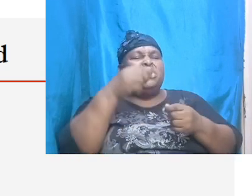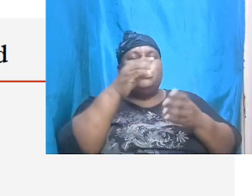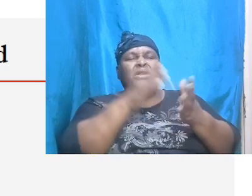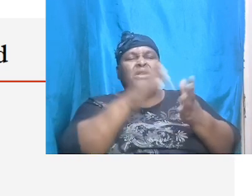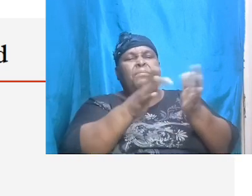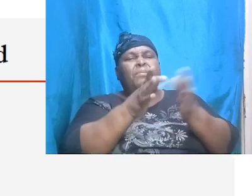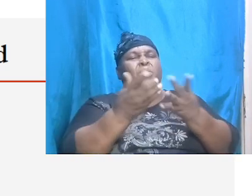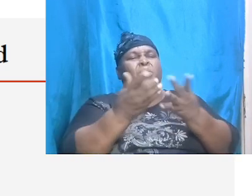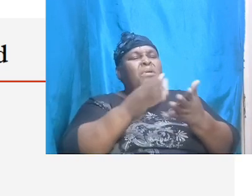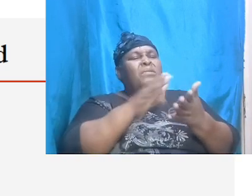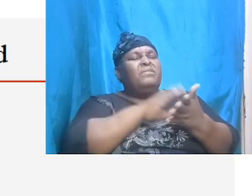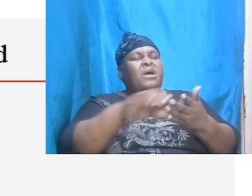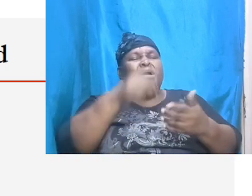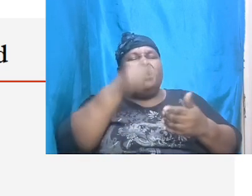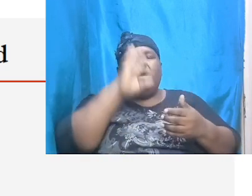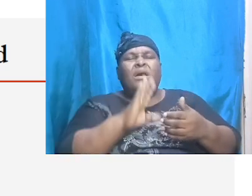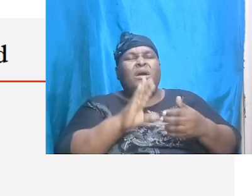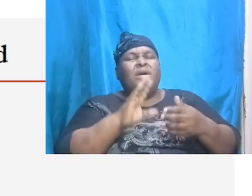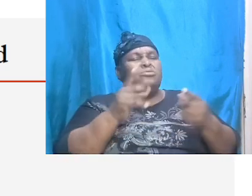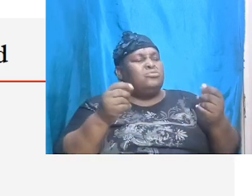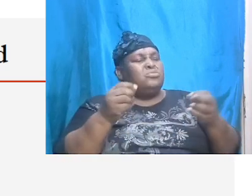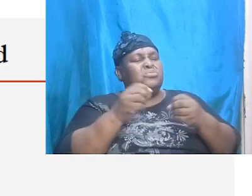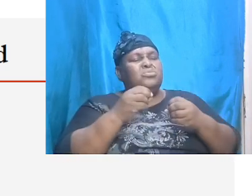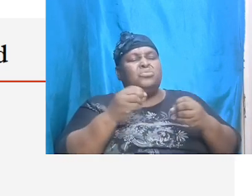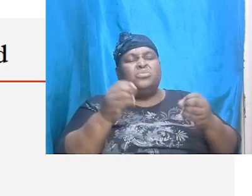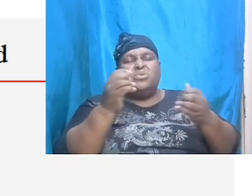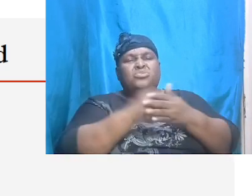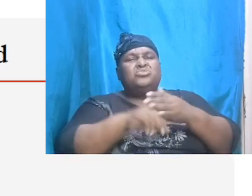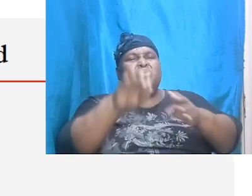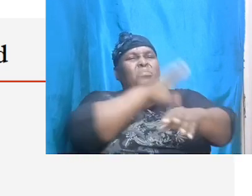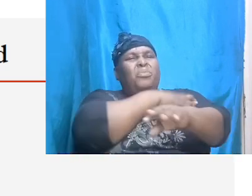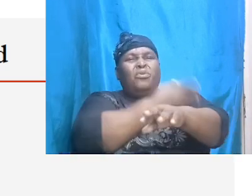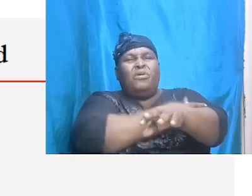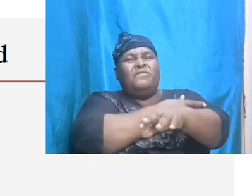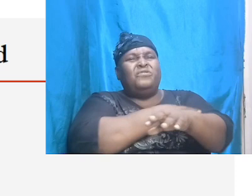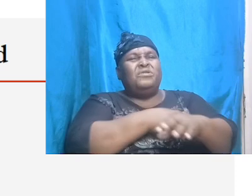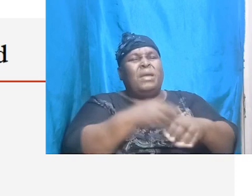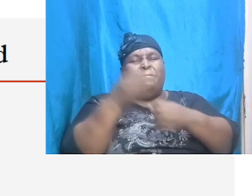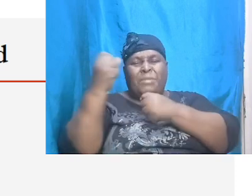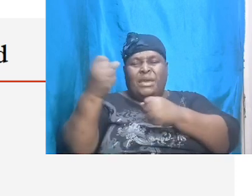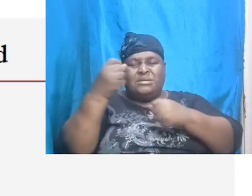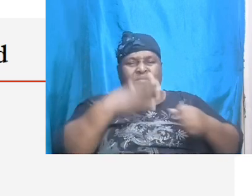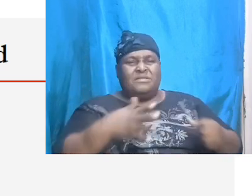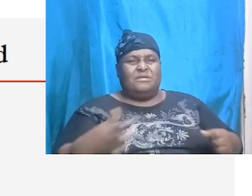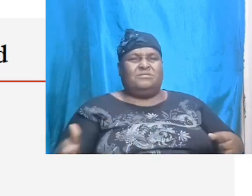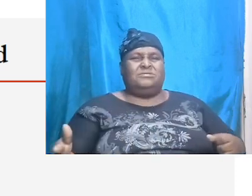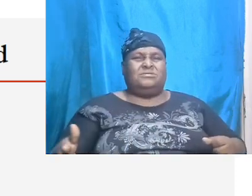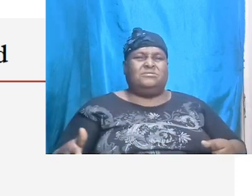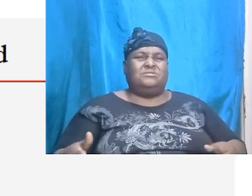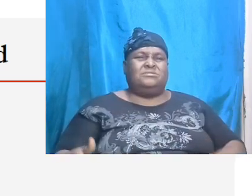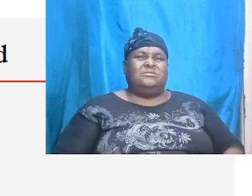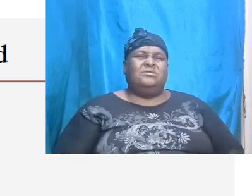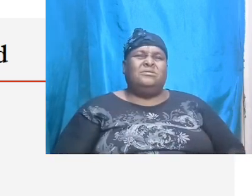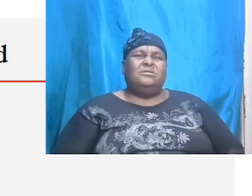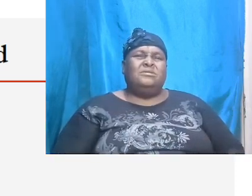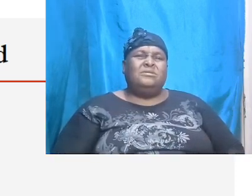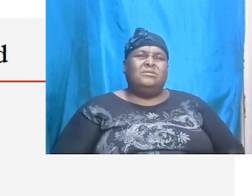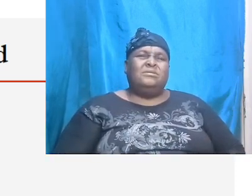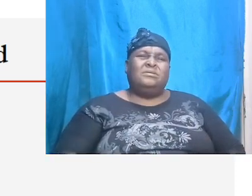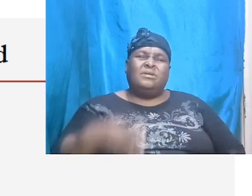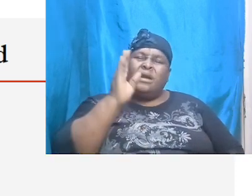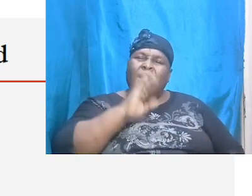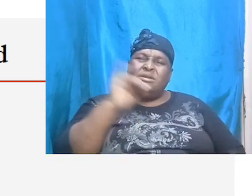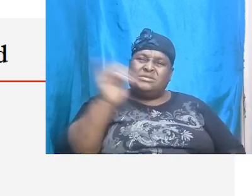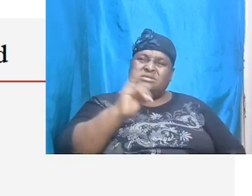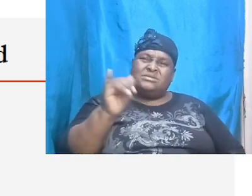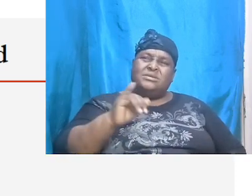read in the book of Acts where God did some powerful things. Amen. And I strongly believe, and well, God is the same